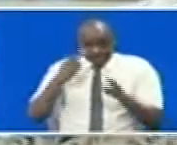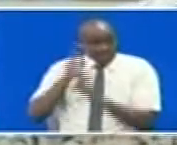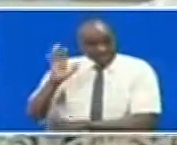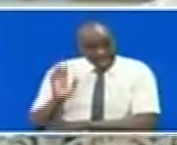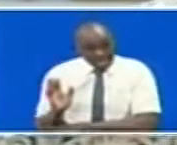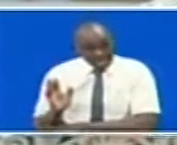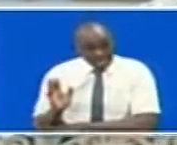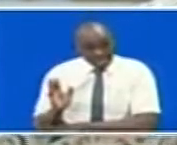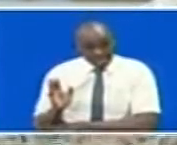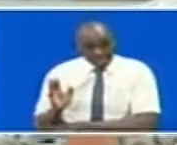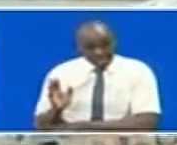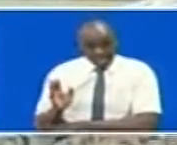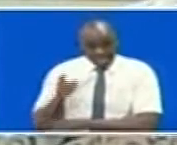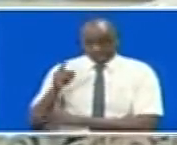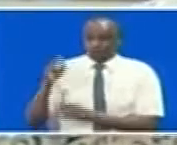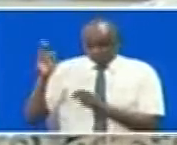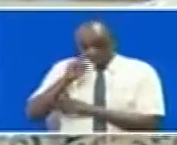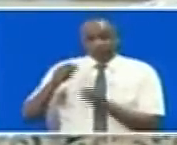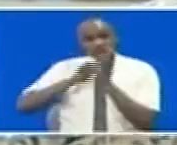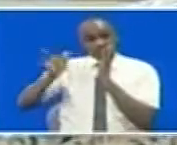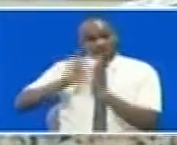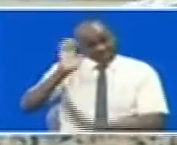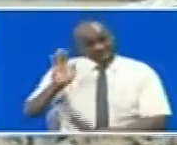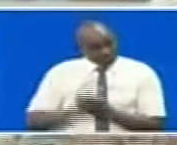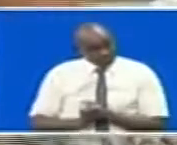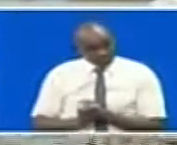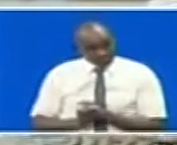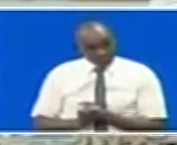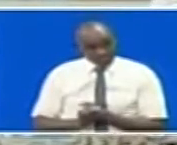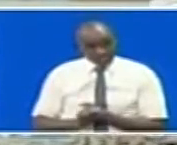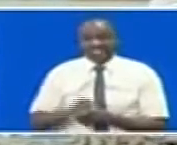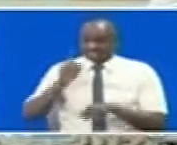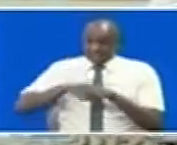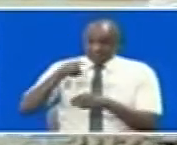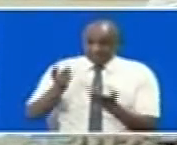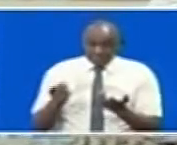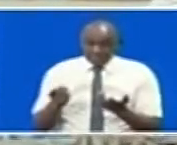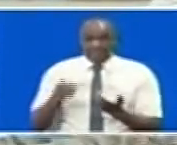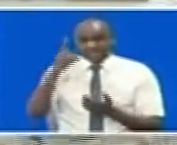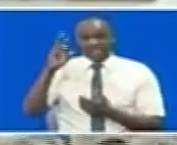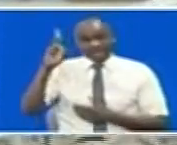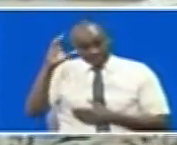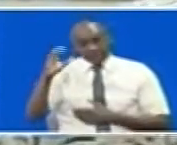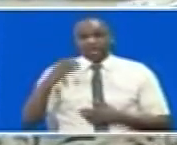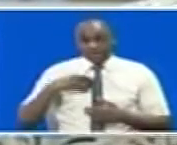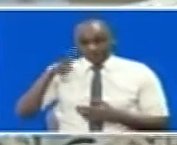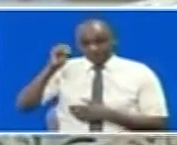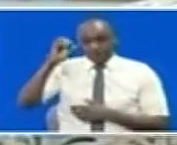it as a populist kind of a name. Then you go to DRC Congo,